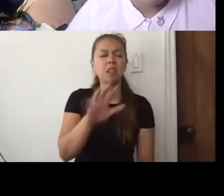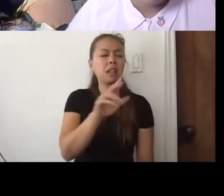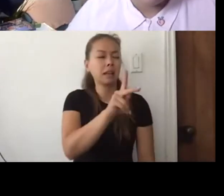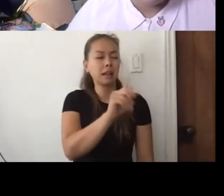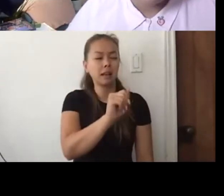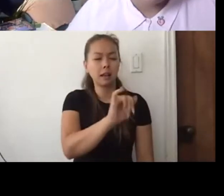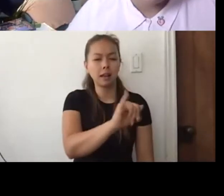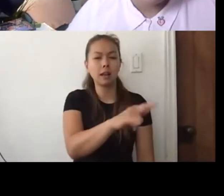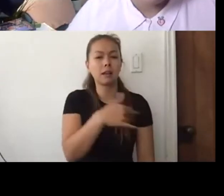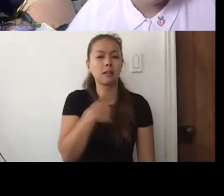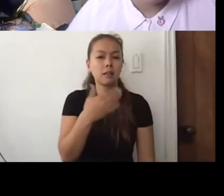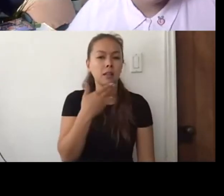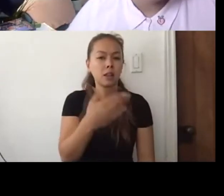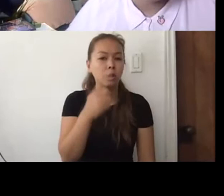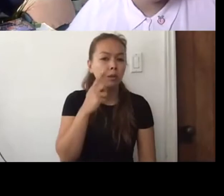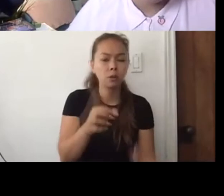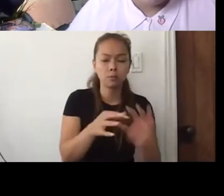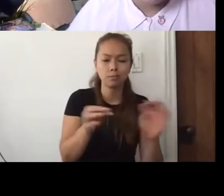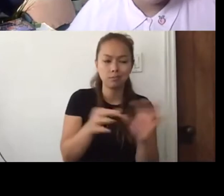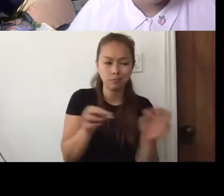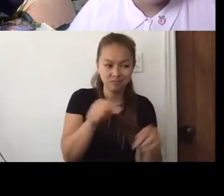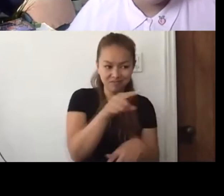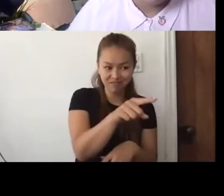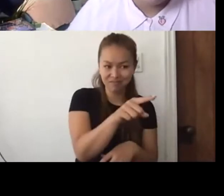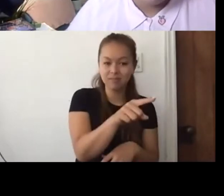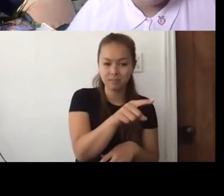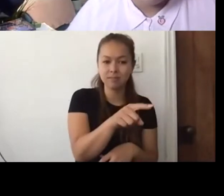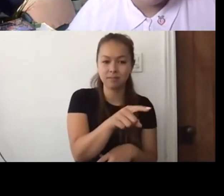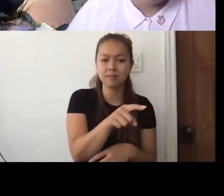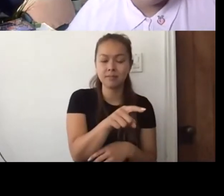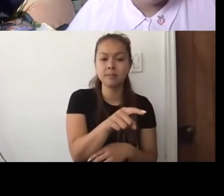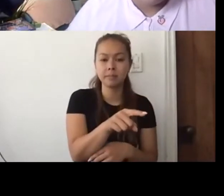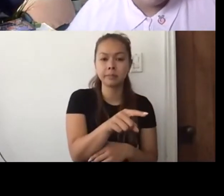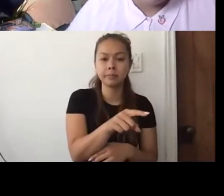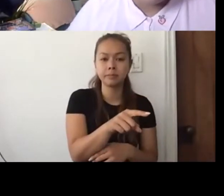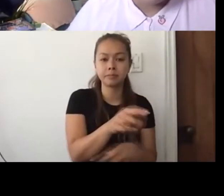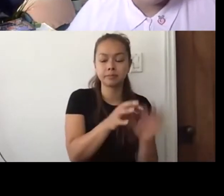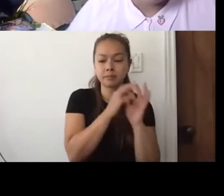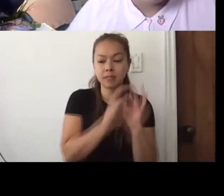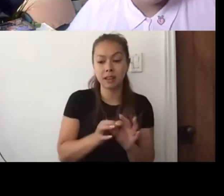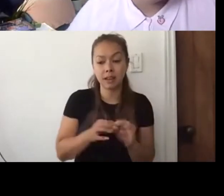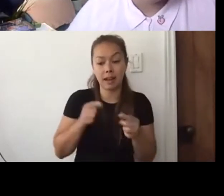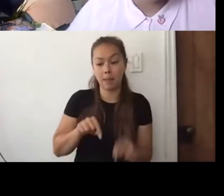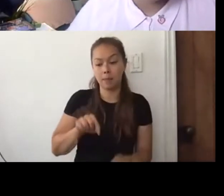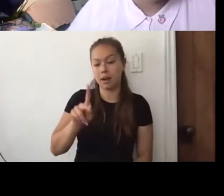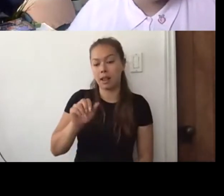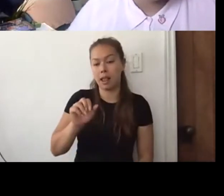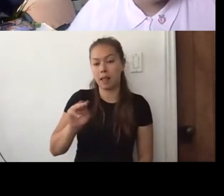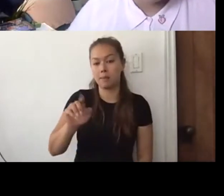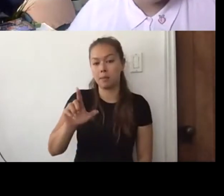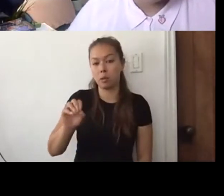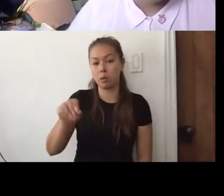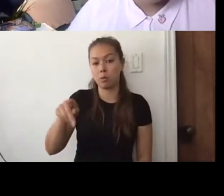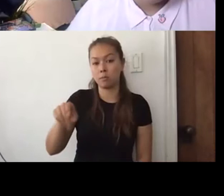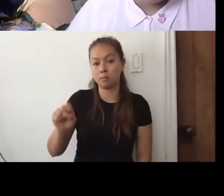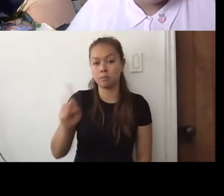shining, you know, some needed attention back to what went on in Kamloops Residential School,